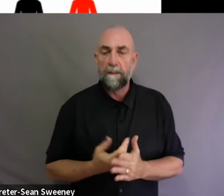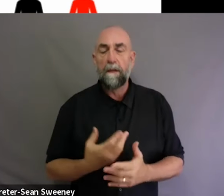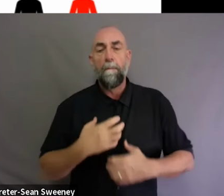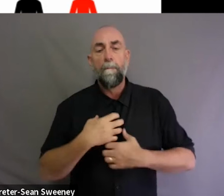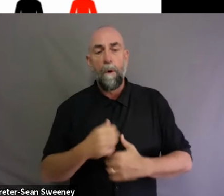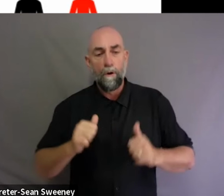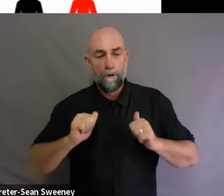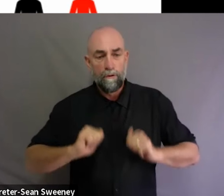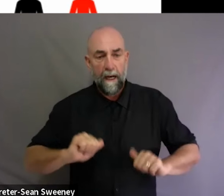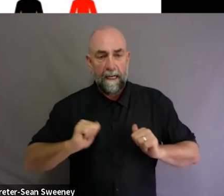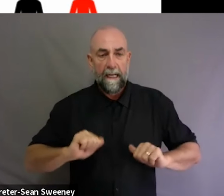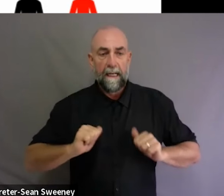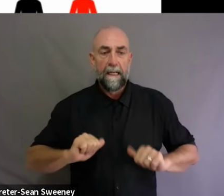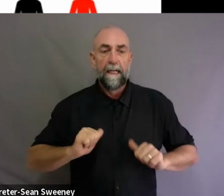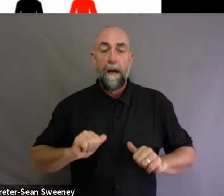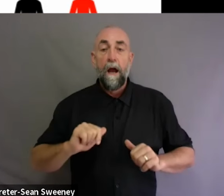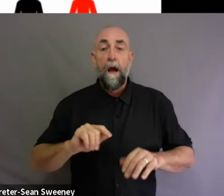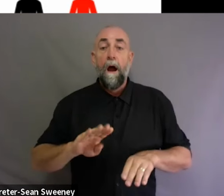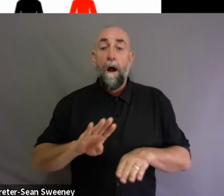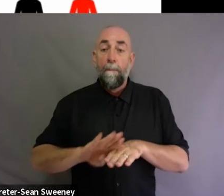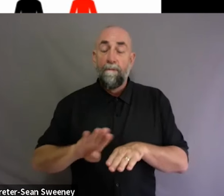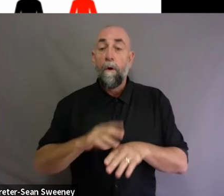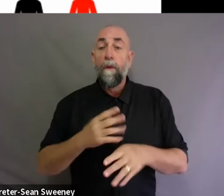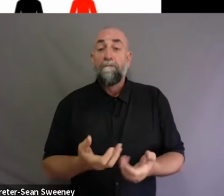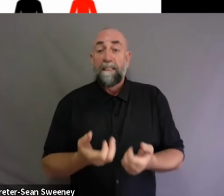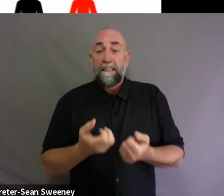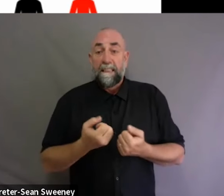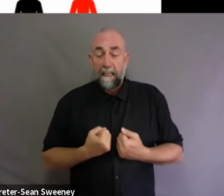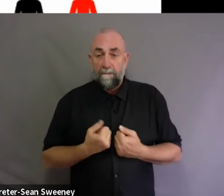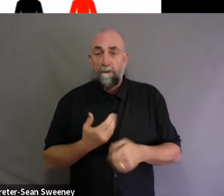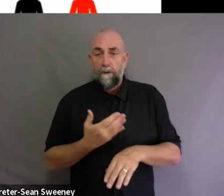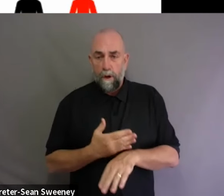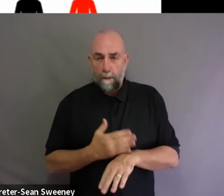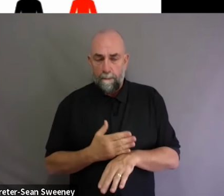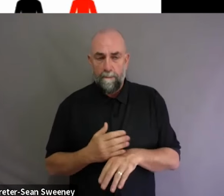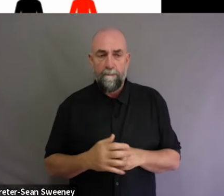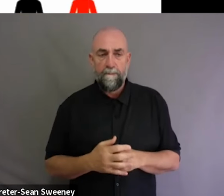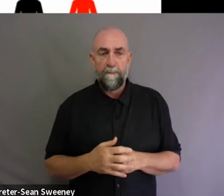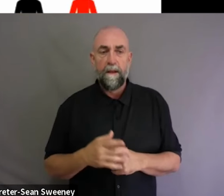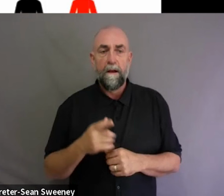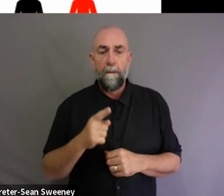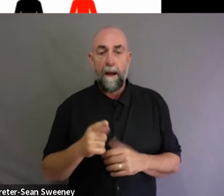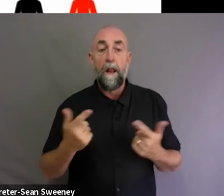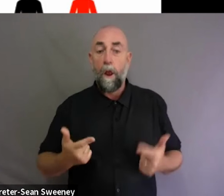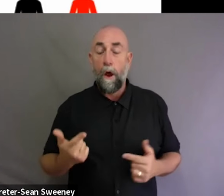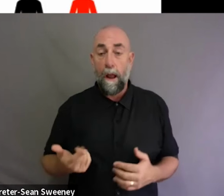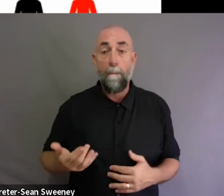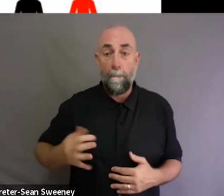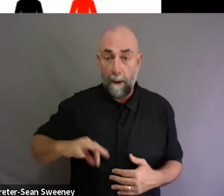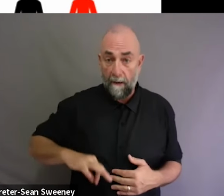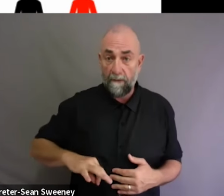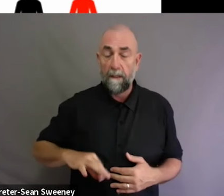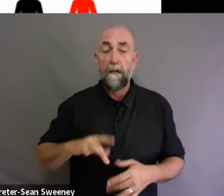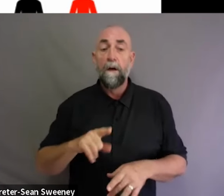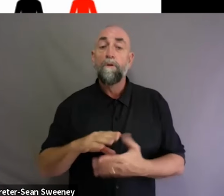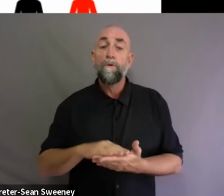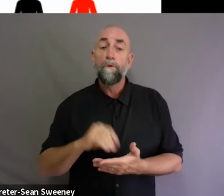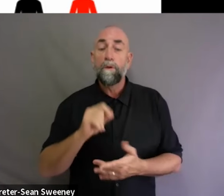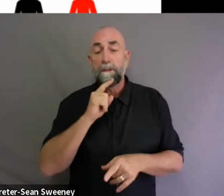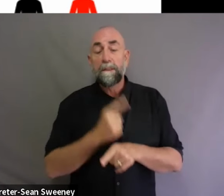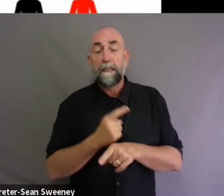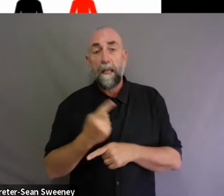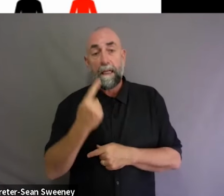before the group work assignment. Next slide. But there is also benefit. The student did say that they